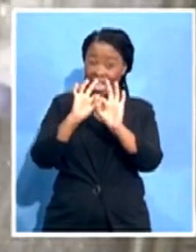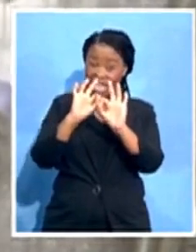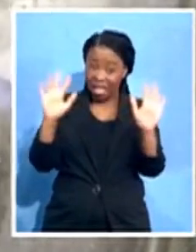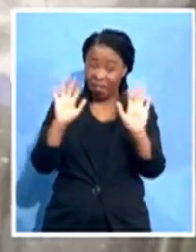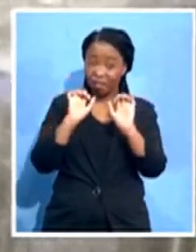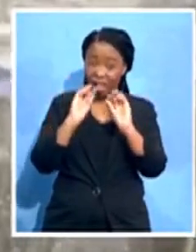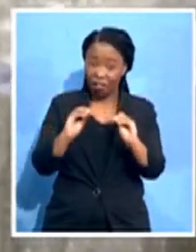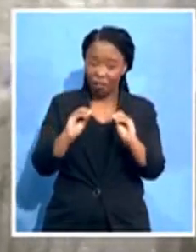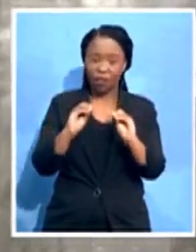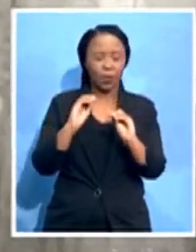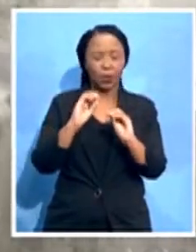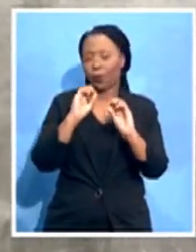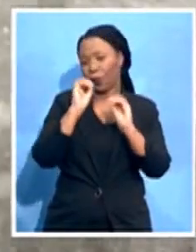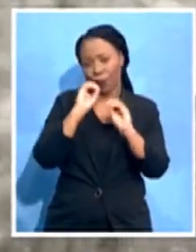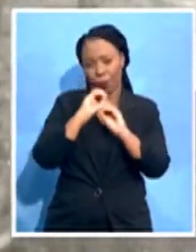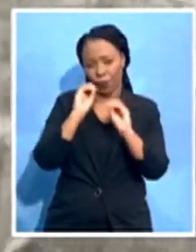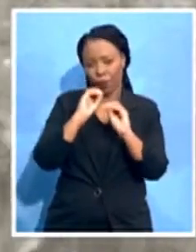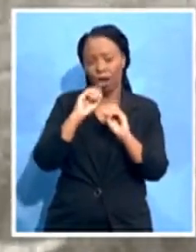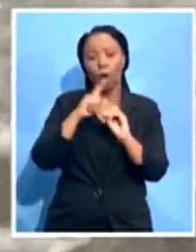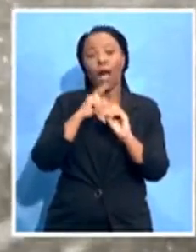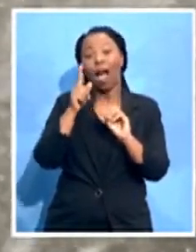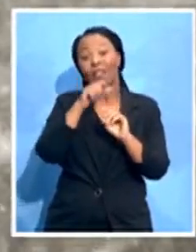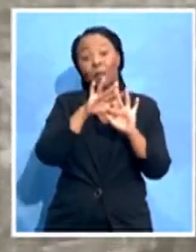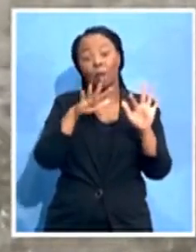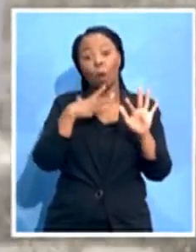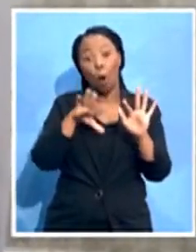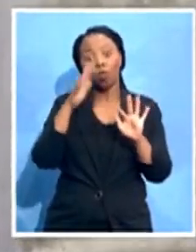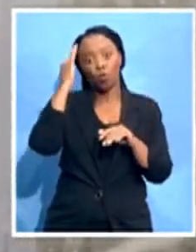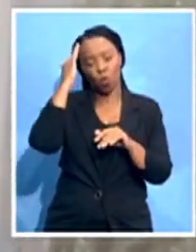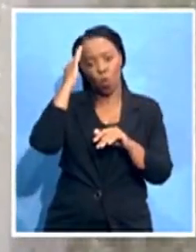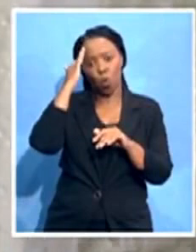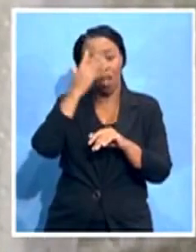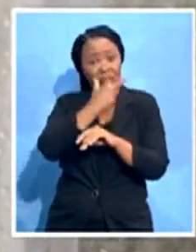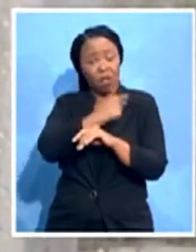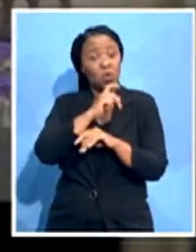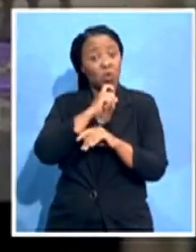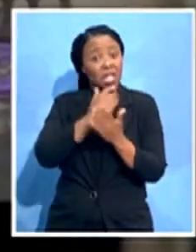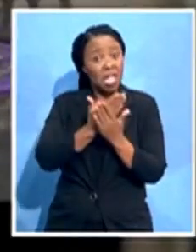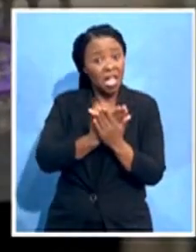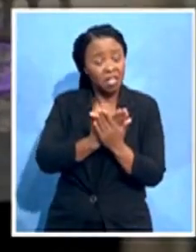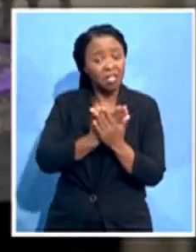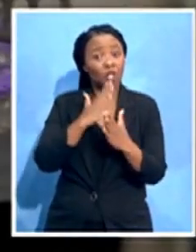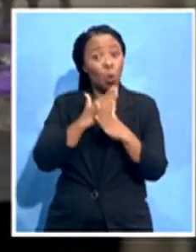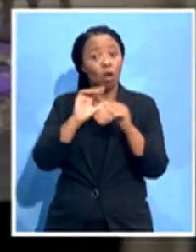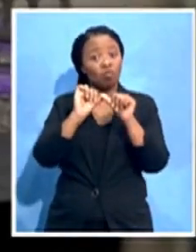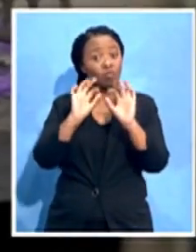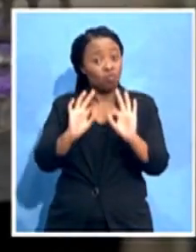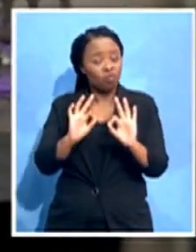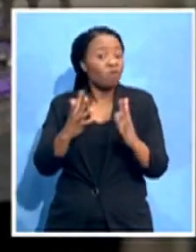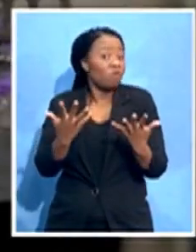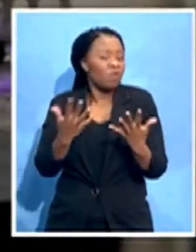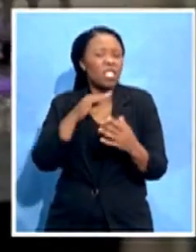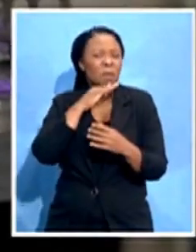wants to use the vaccine in terms of efficacy. Not that it's poisonous or it can kill people, but whether